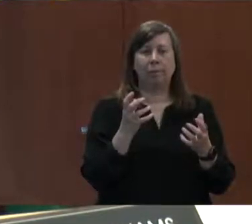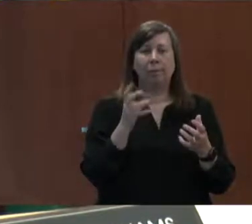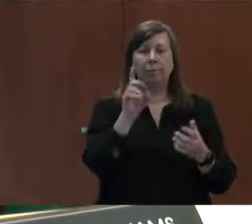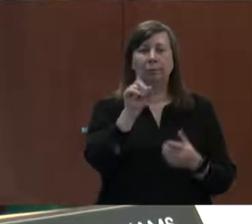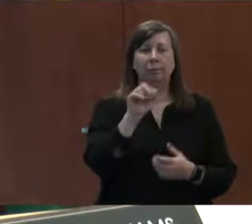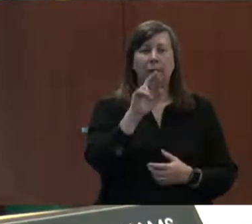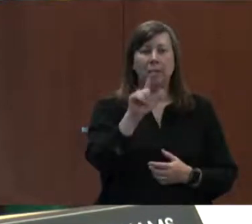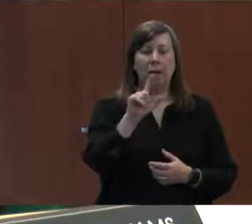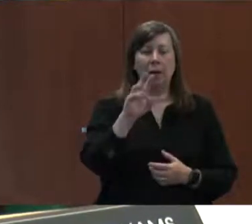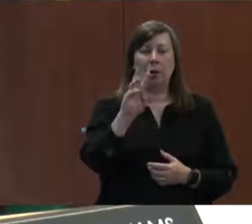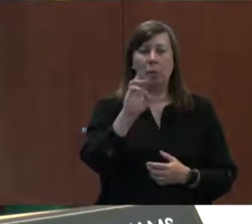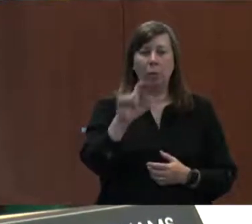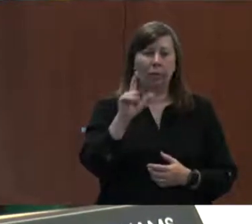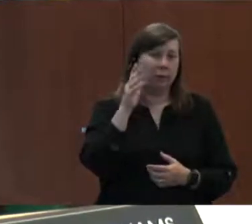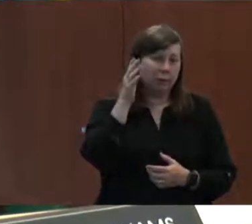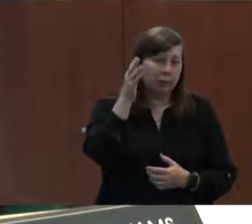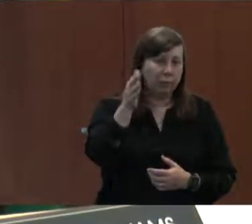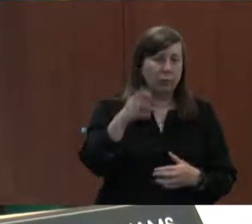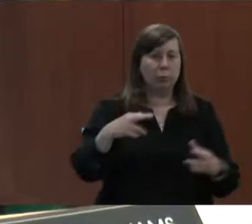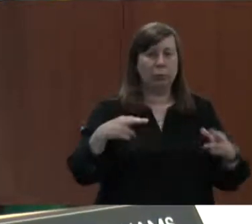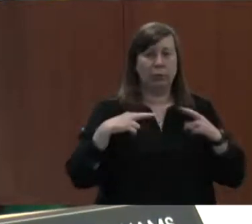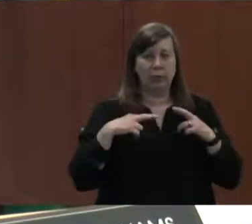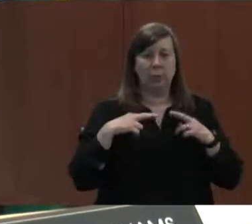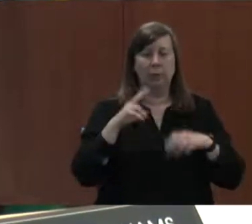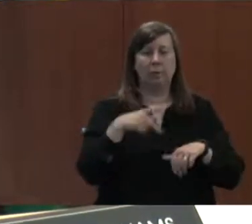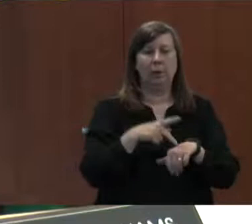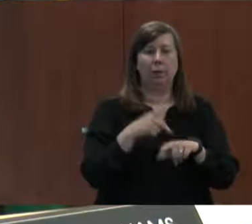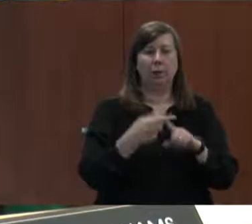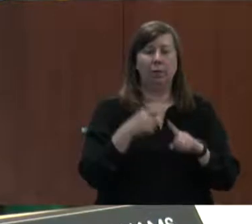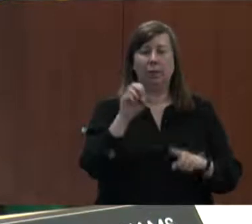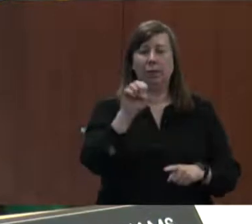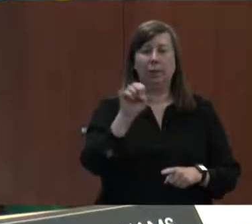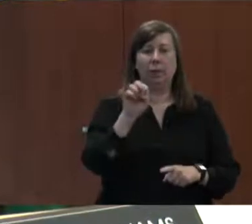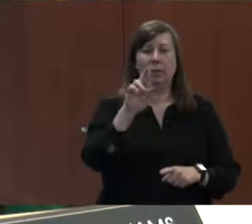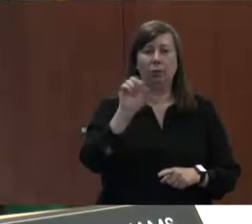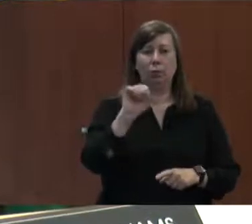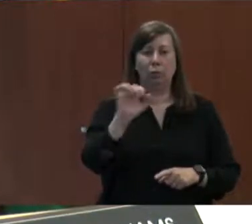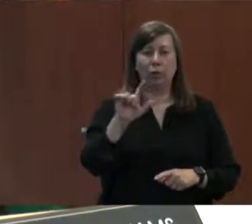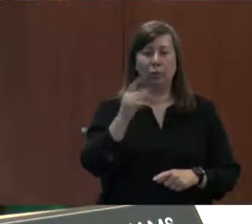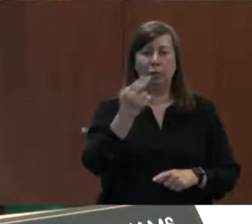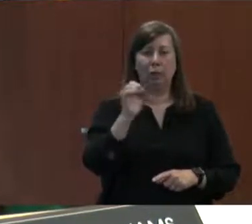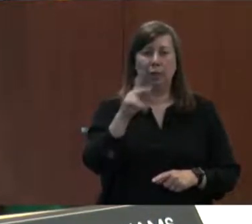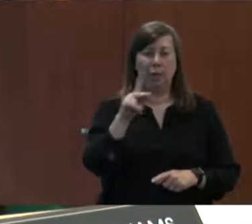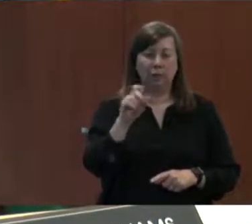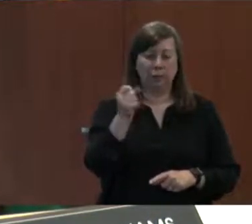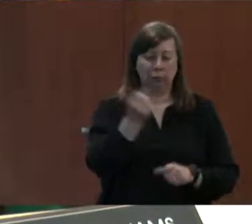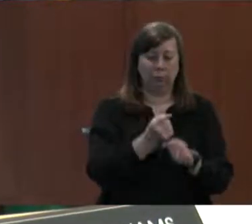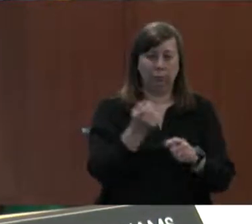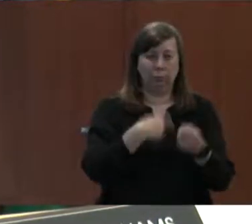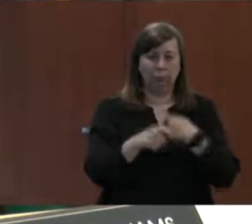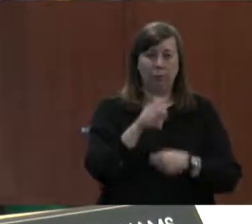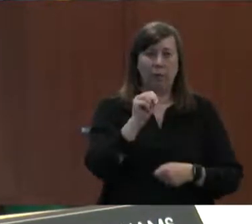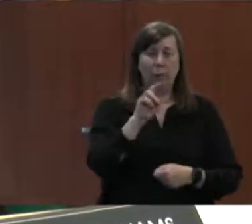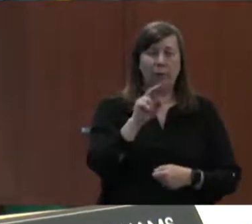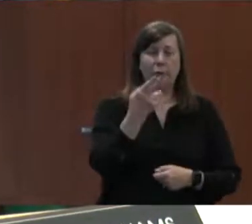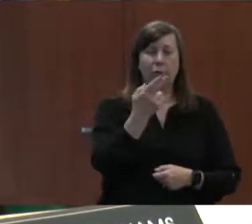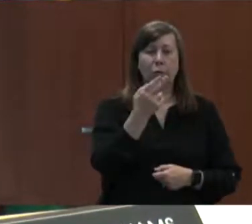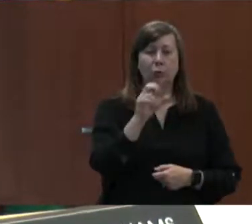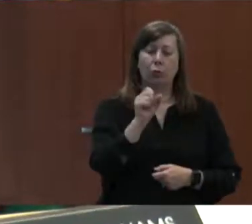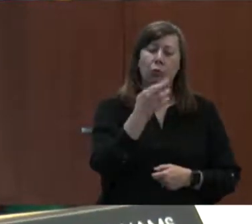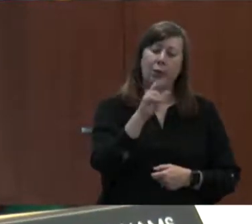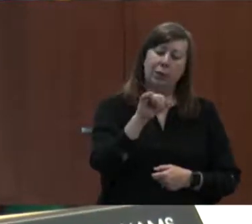McNairn well in his future, retiring principal from E. Russell Hicks. Replacing him for next year will be Mr. Chris